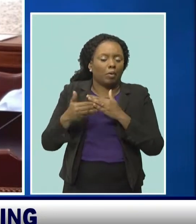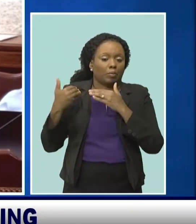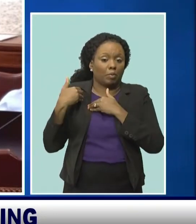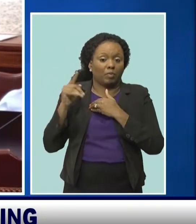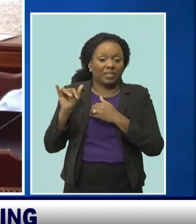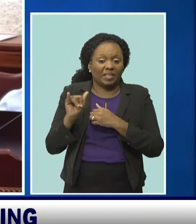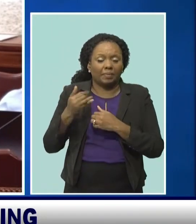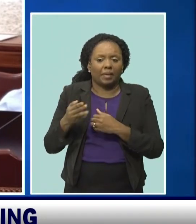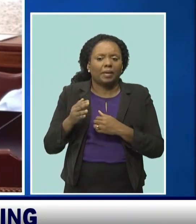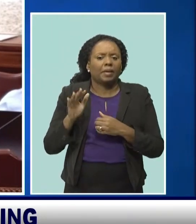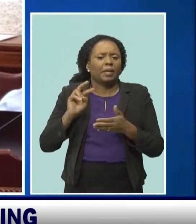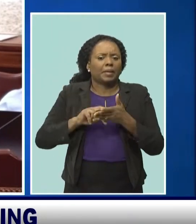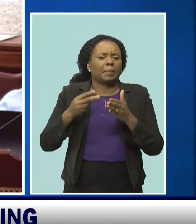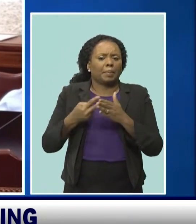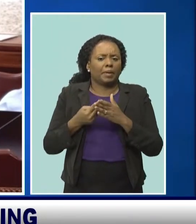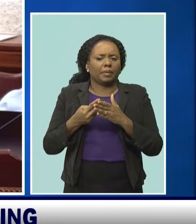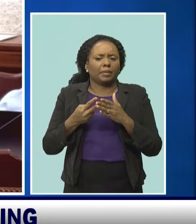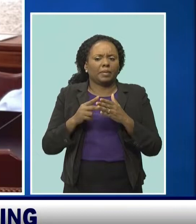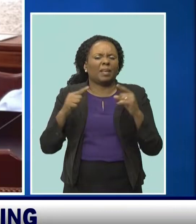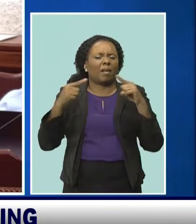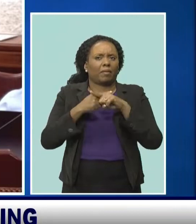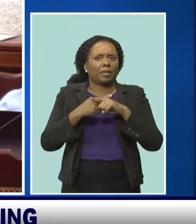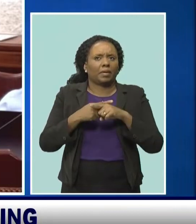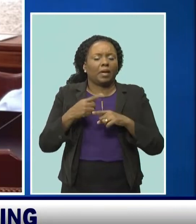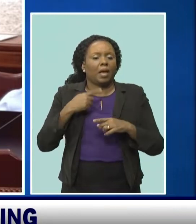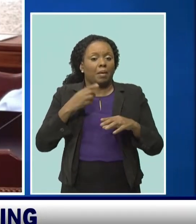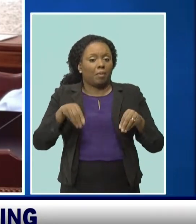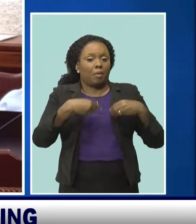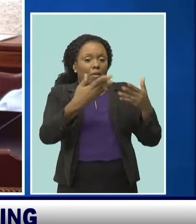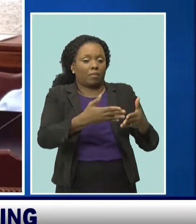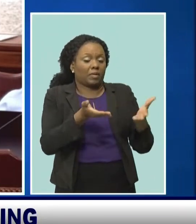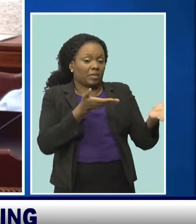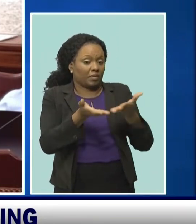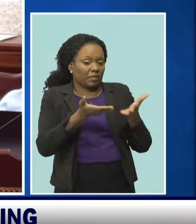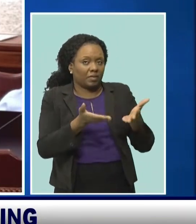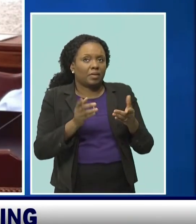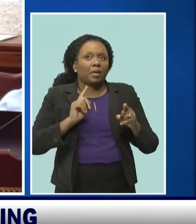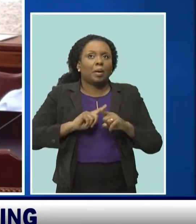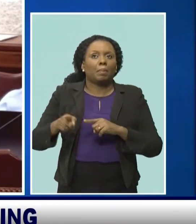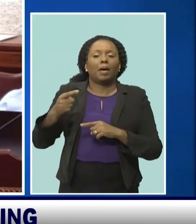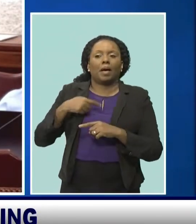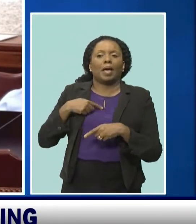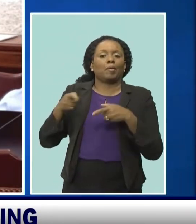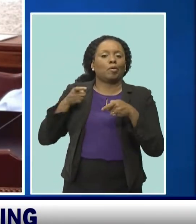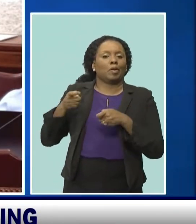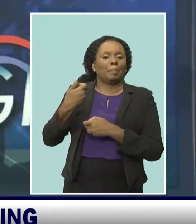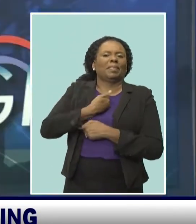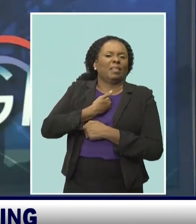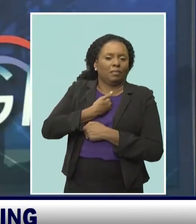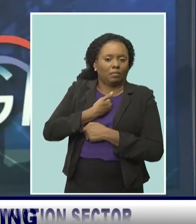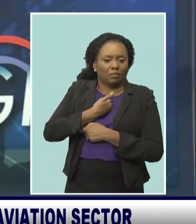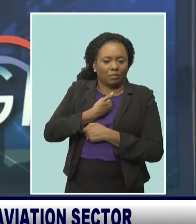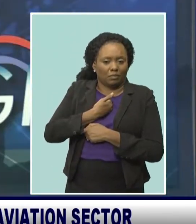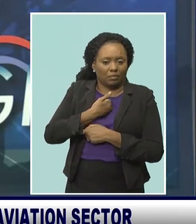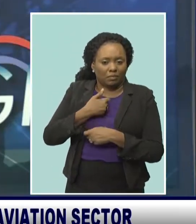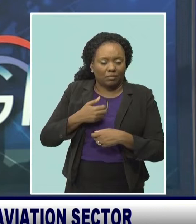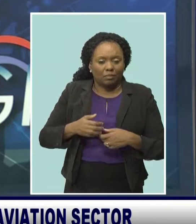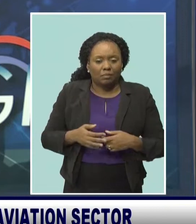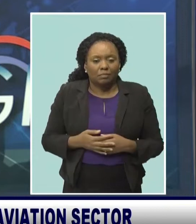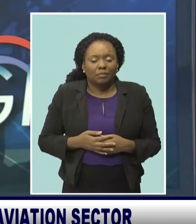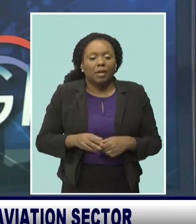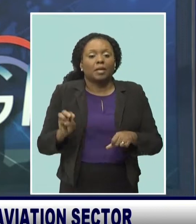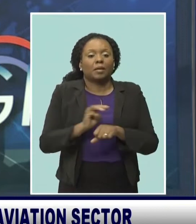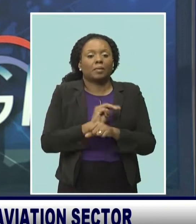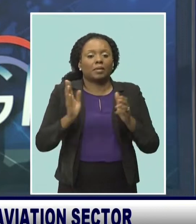a conflict of interest, because I am providing the service, but at the same time I regulate myself. Minister of